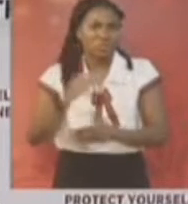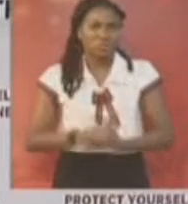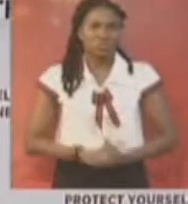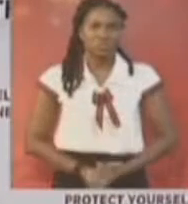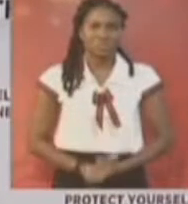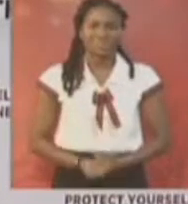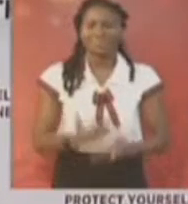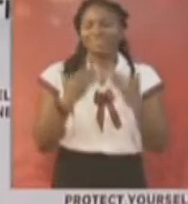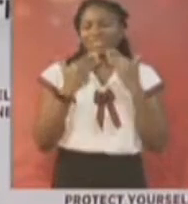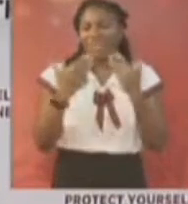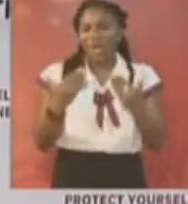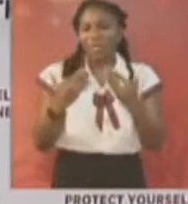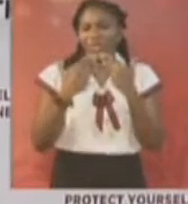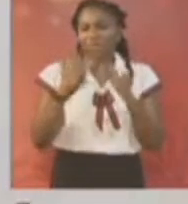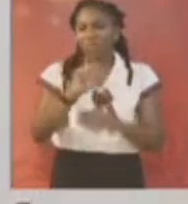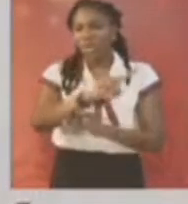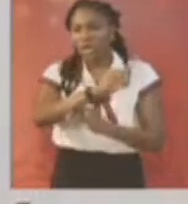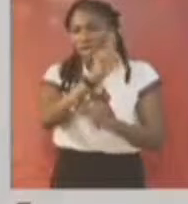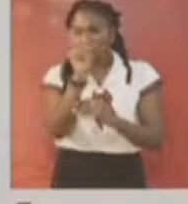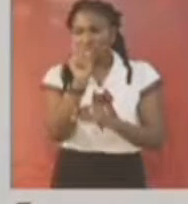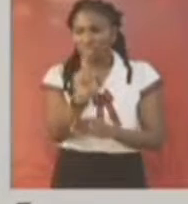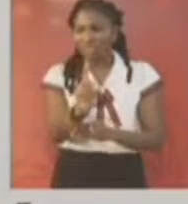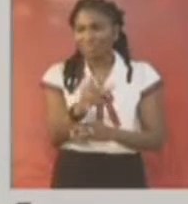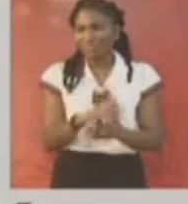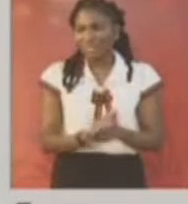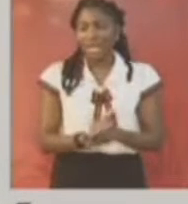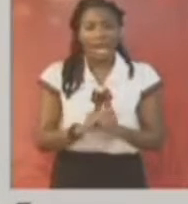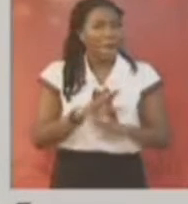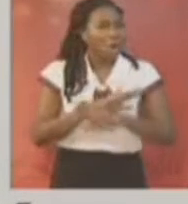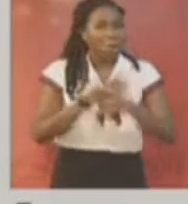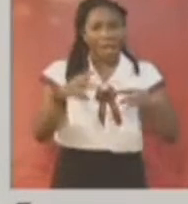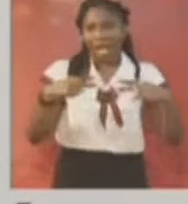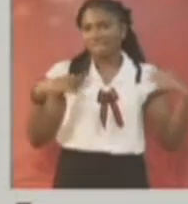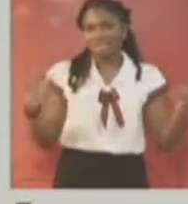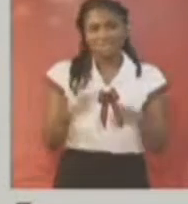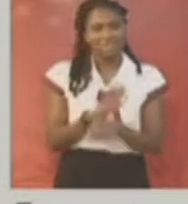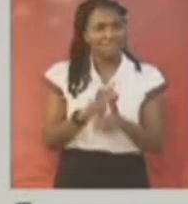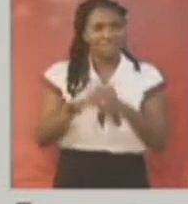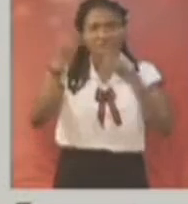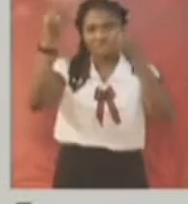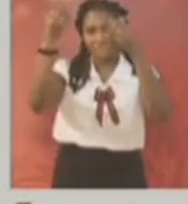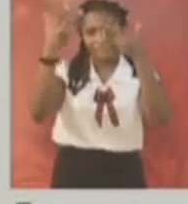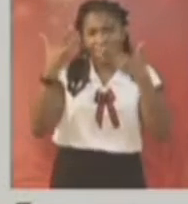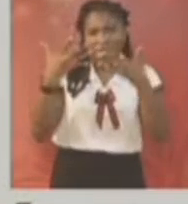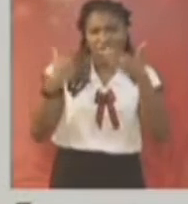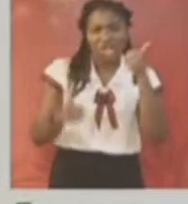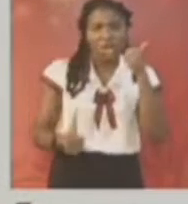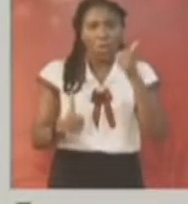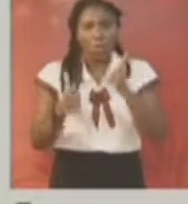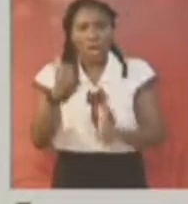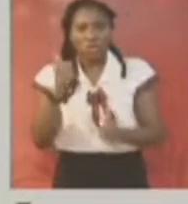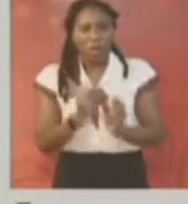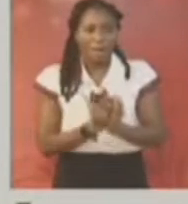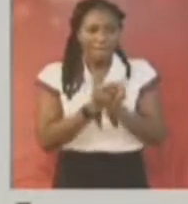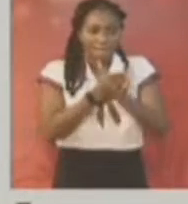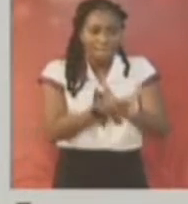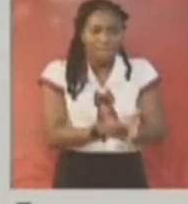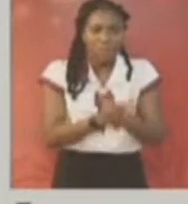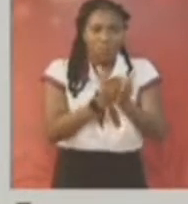Okay, thank you for that question. While I don't have the information on which mode of travel